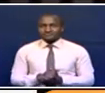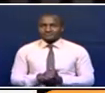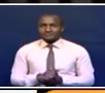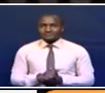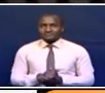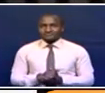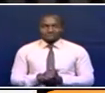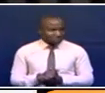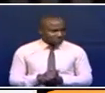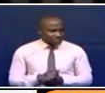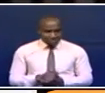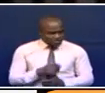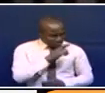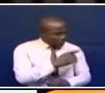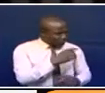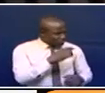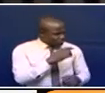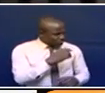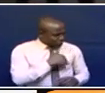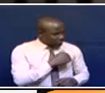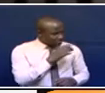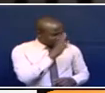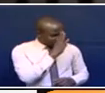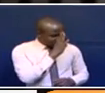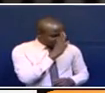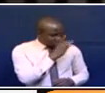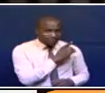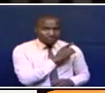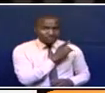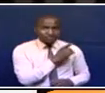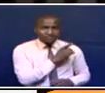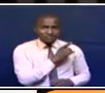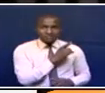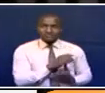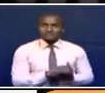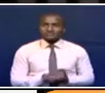He called me that again. I'm going to have to use that extinguisher.